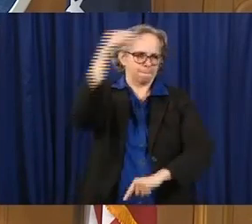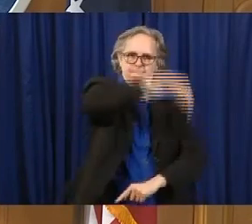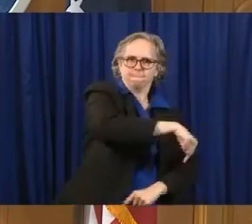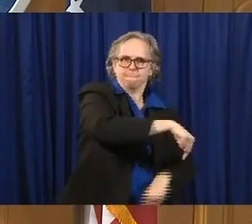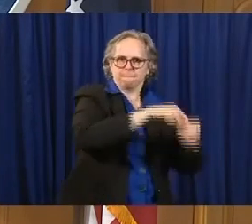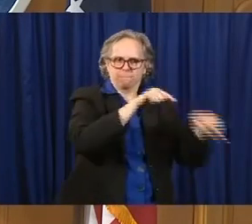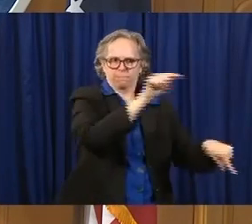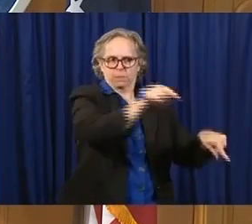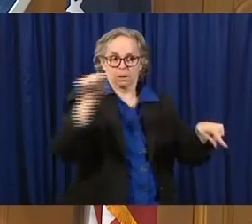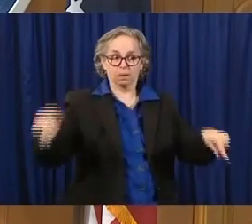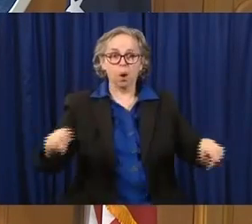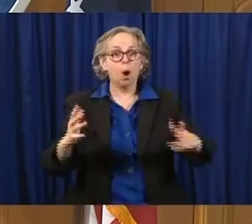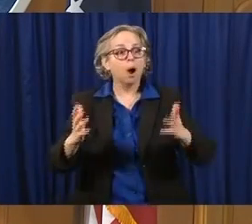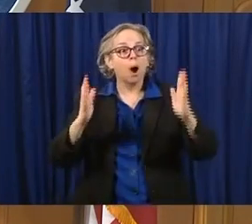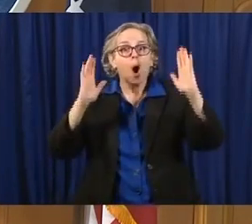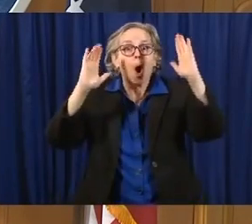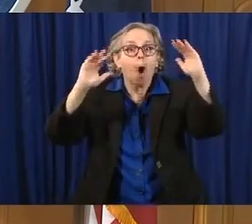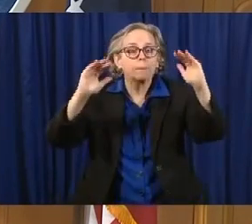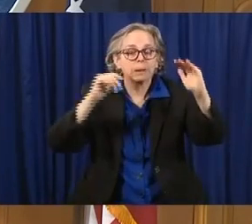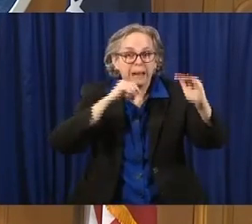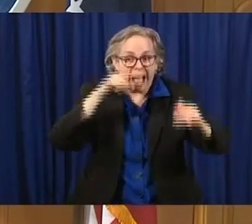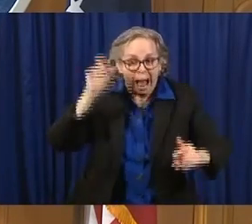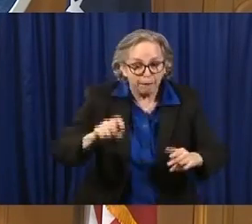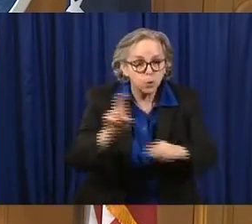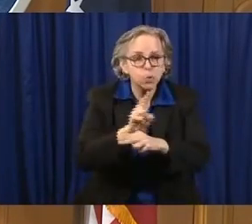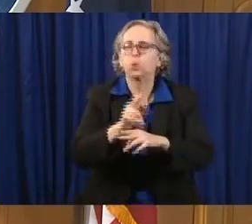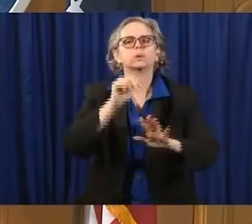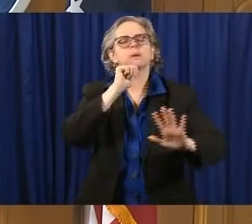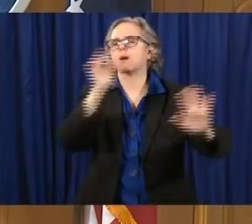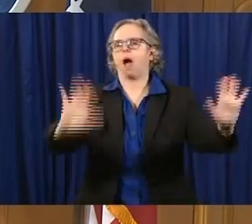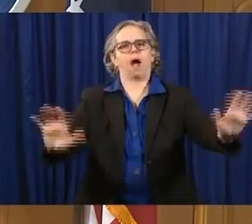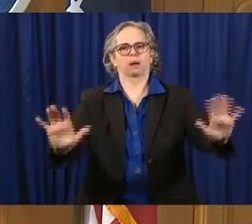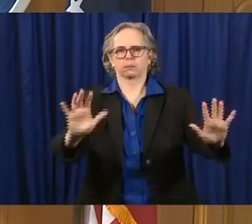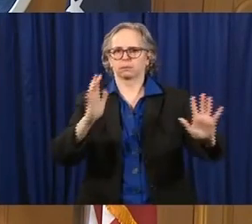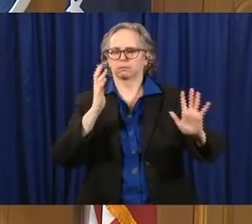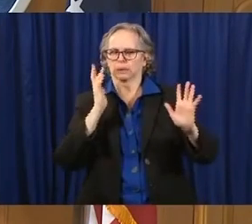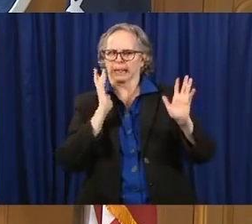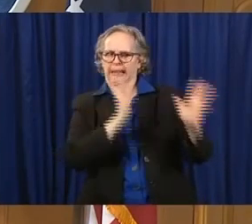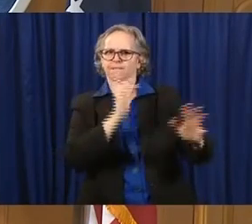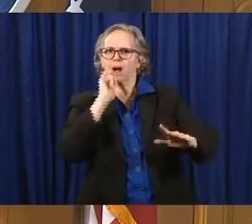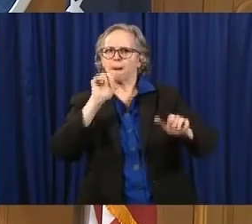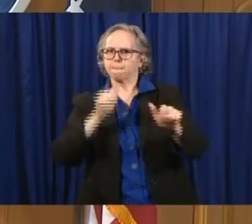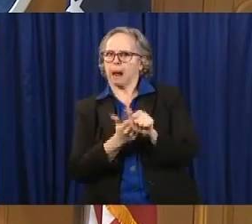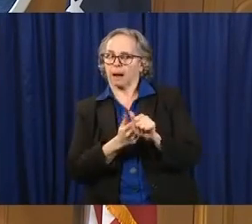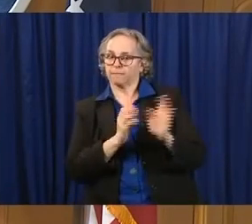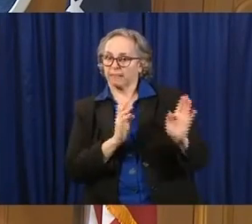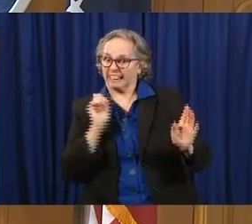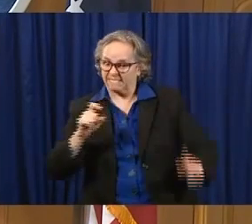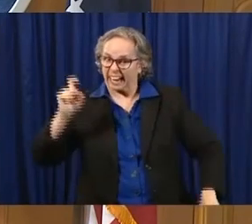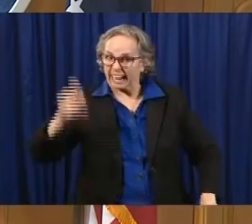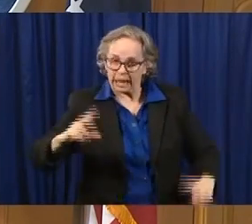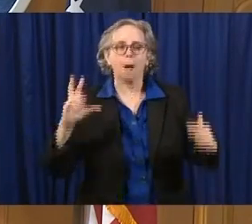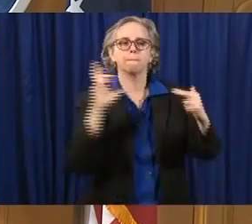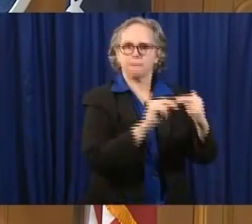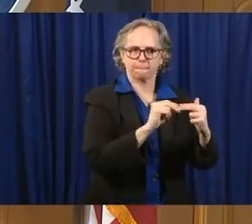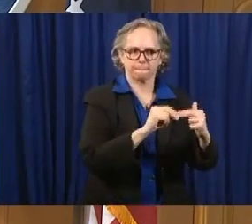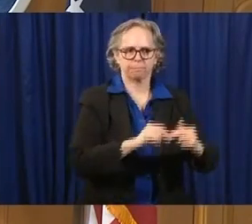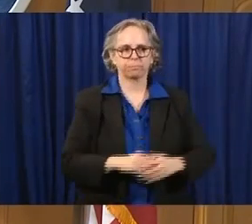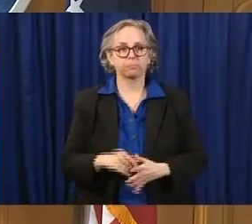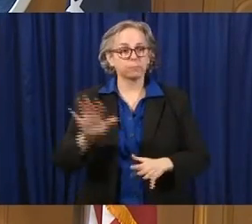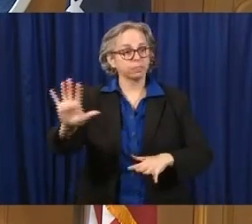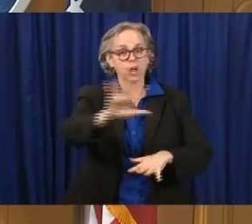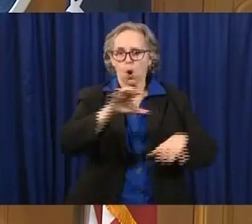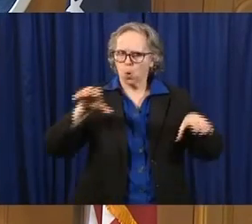use these. And the good work that all the citizens of Ohio are doing is really, really making a difference. The